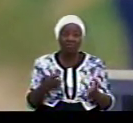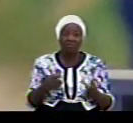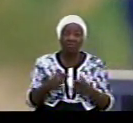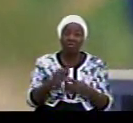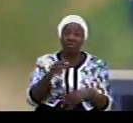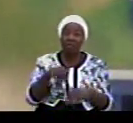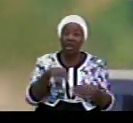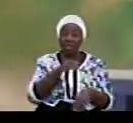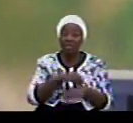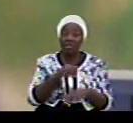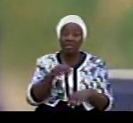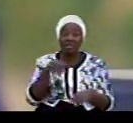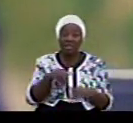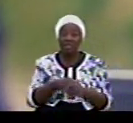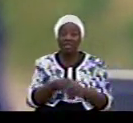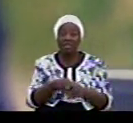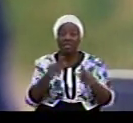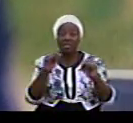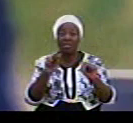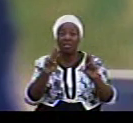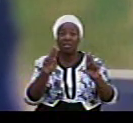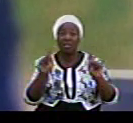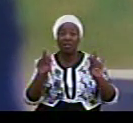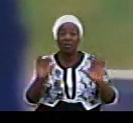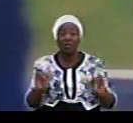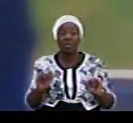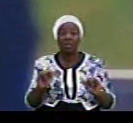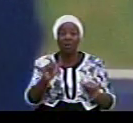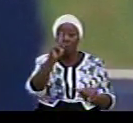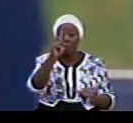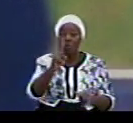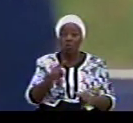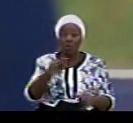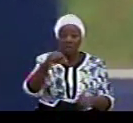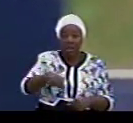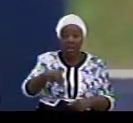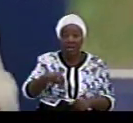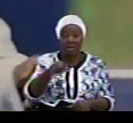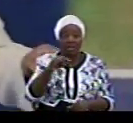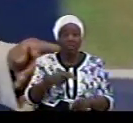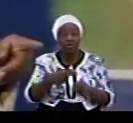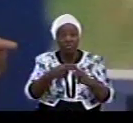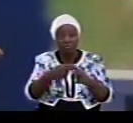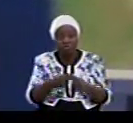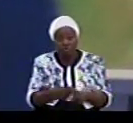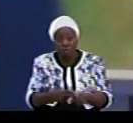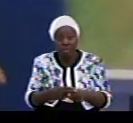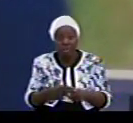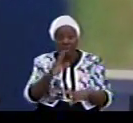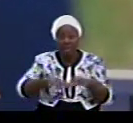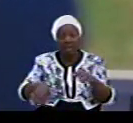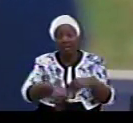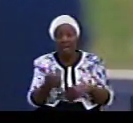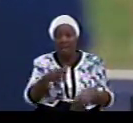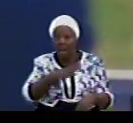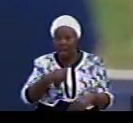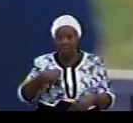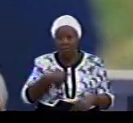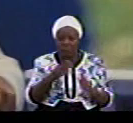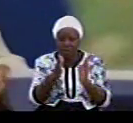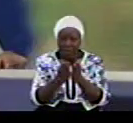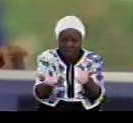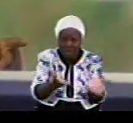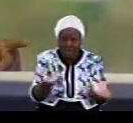Turkey, one leg conspicuously shorter than the other, and we prayed here, and